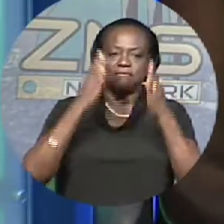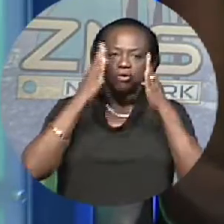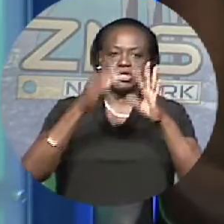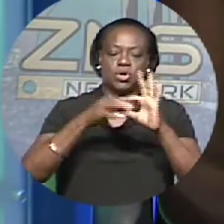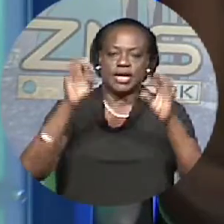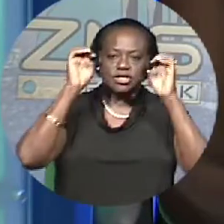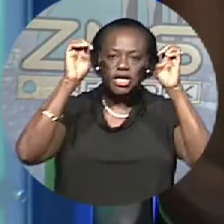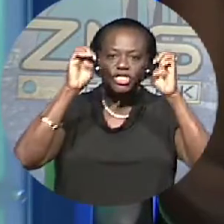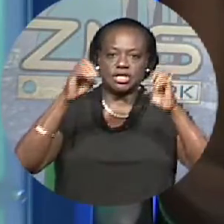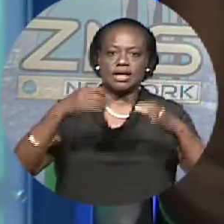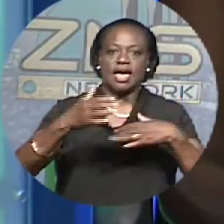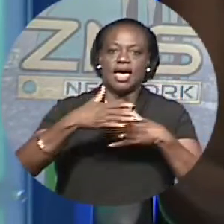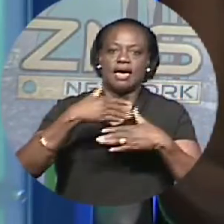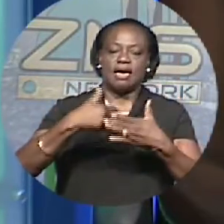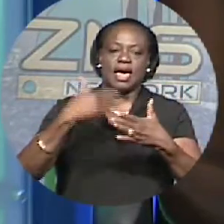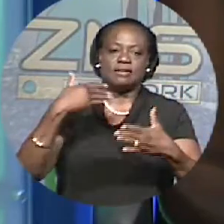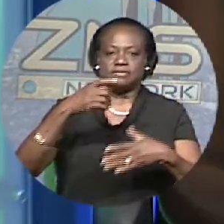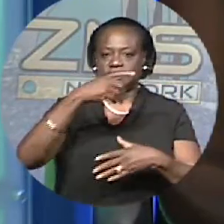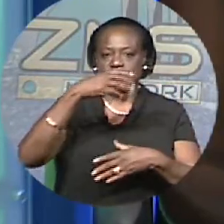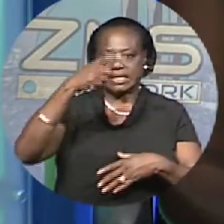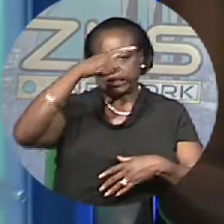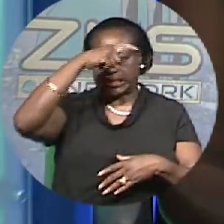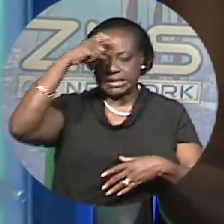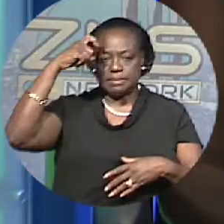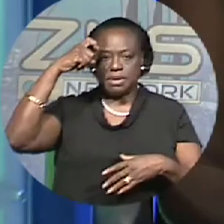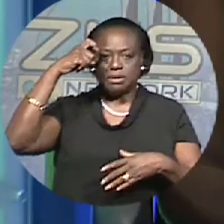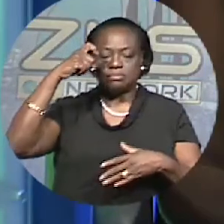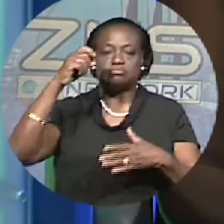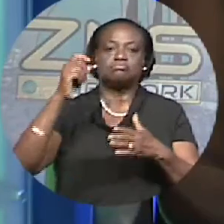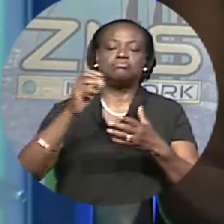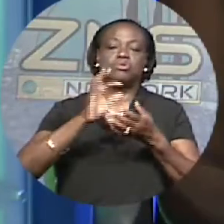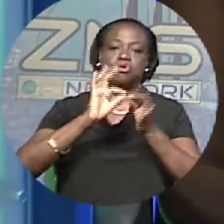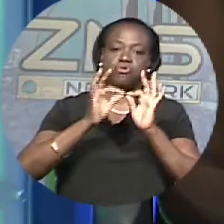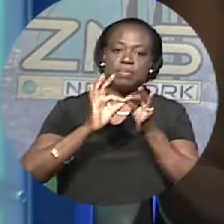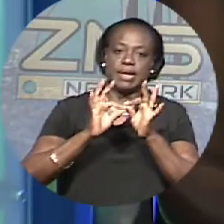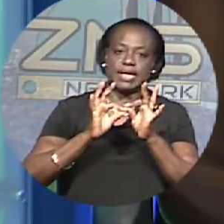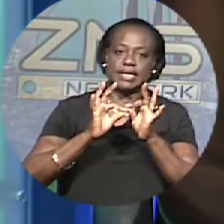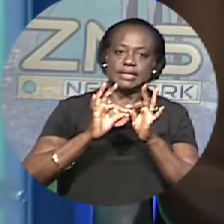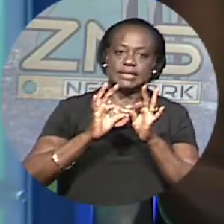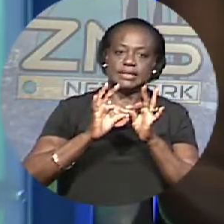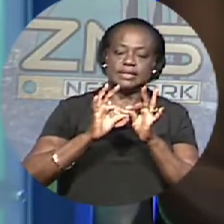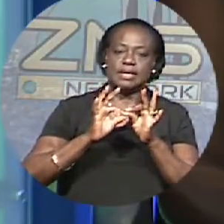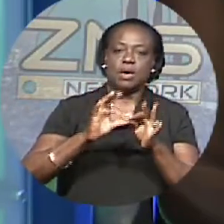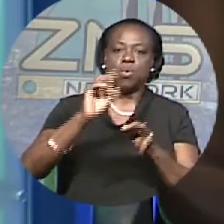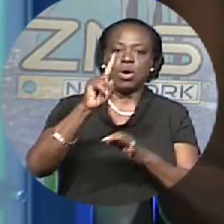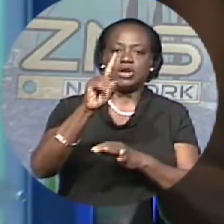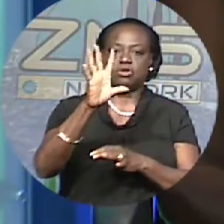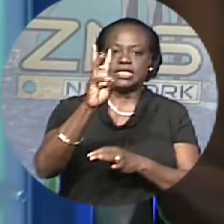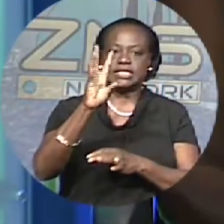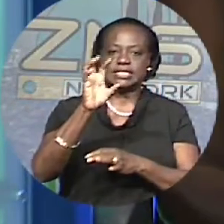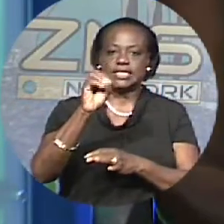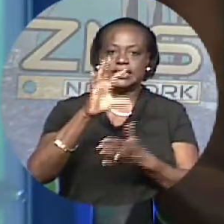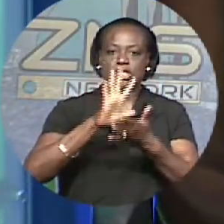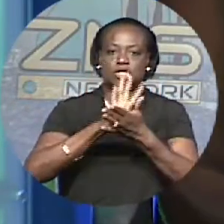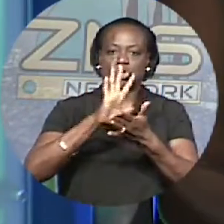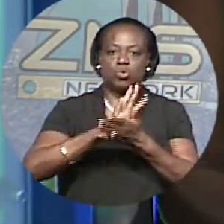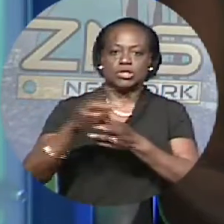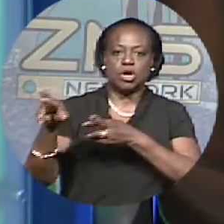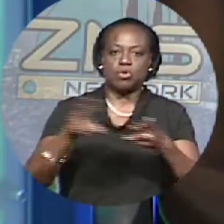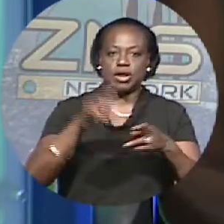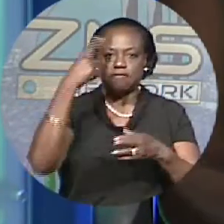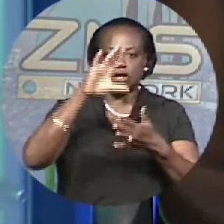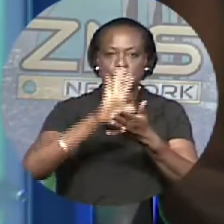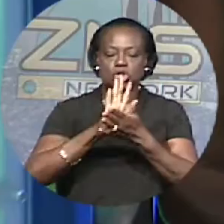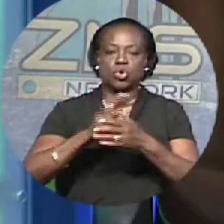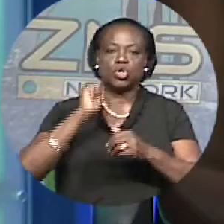a summer of repairs, education officials are confident the 160 public schools across the country are ready for occupancy tomorrow. But